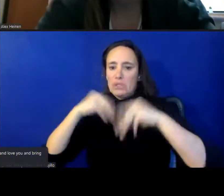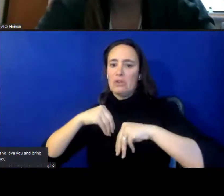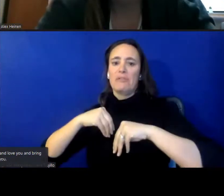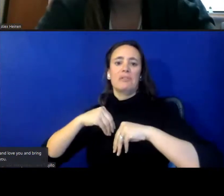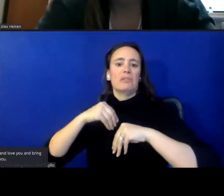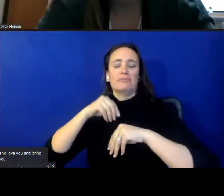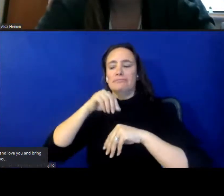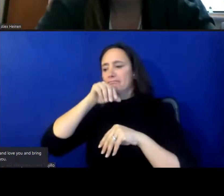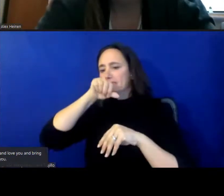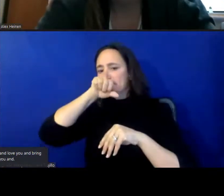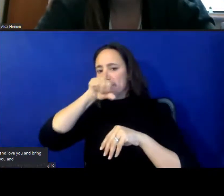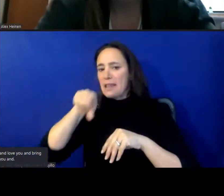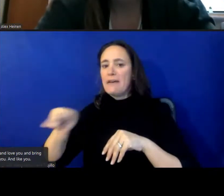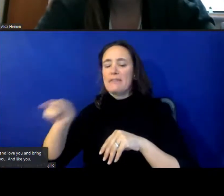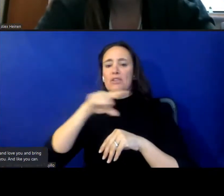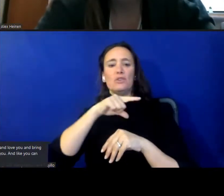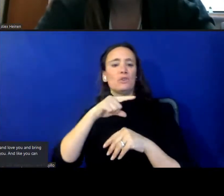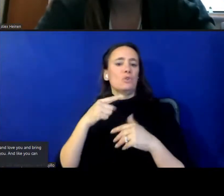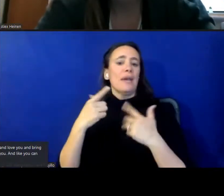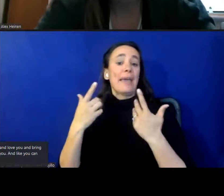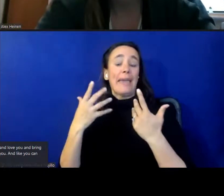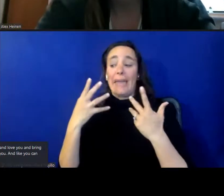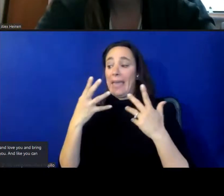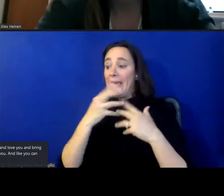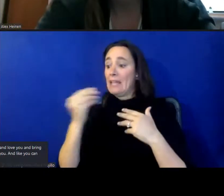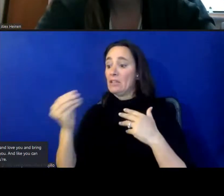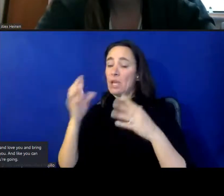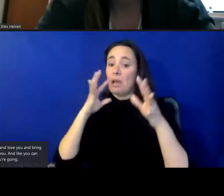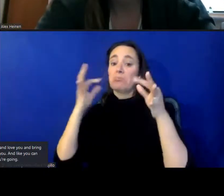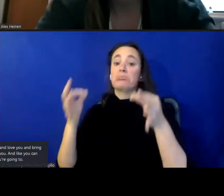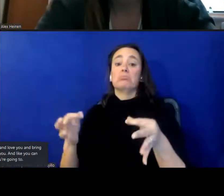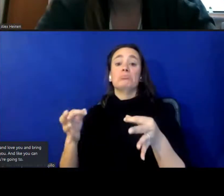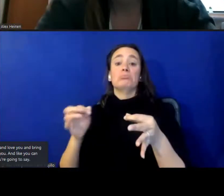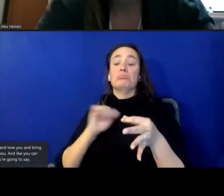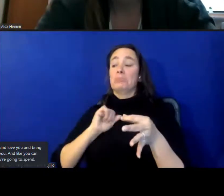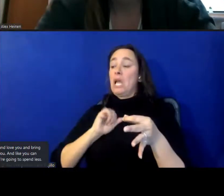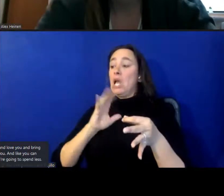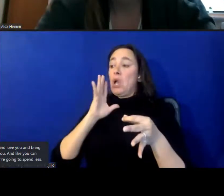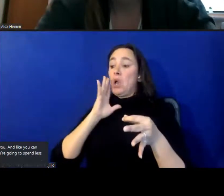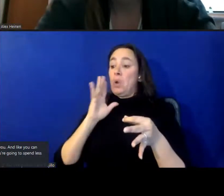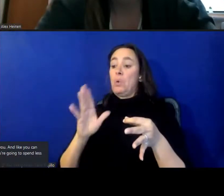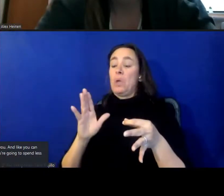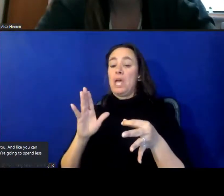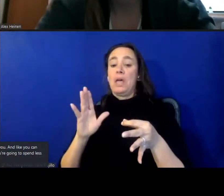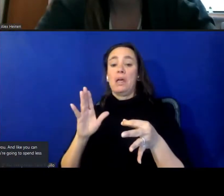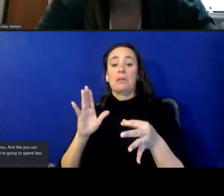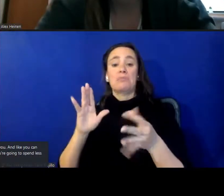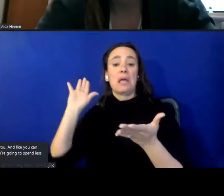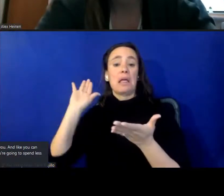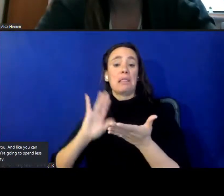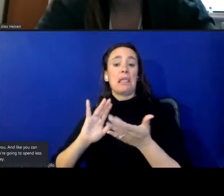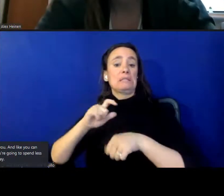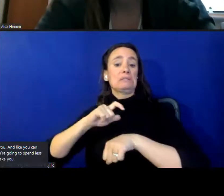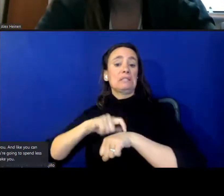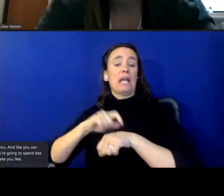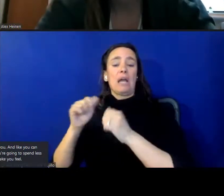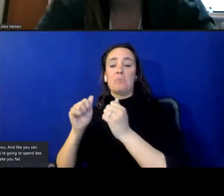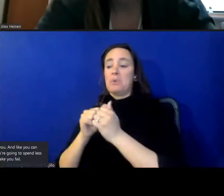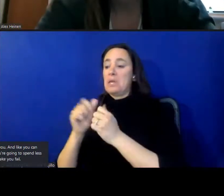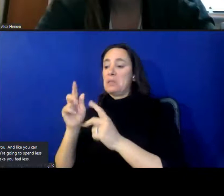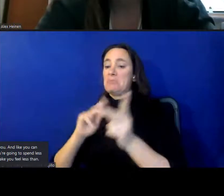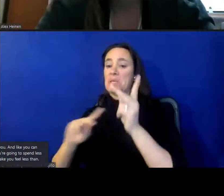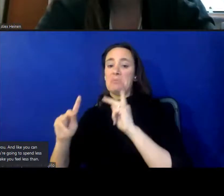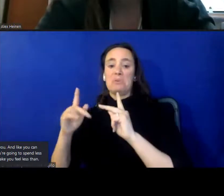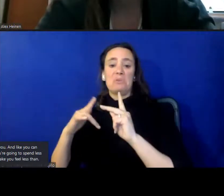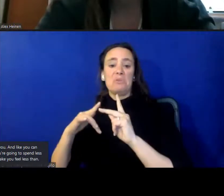you. And like, you can make a decision that you're going to spend less time with people who make you feel less